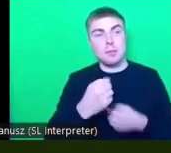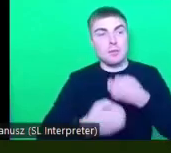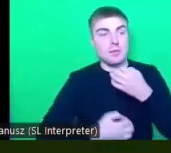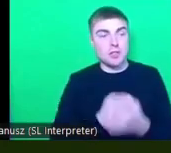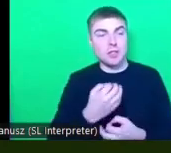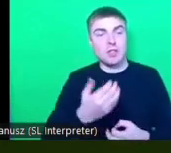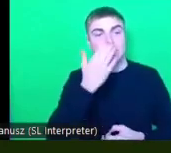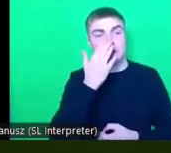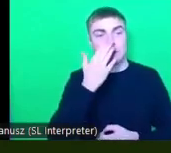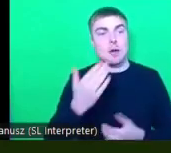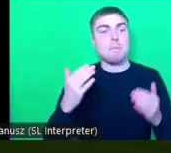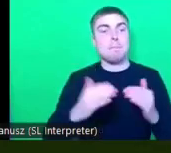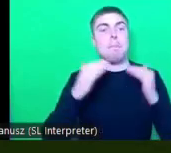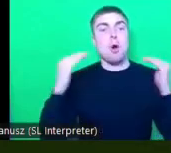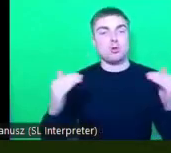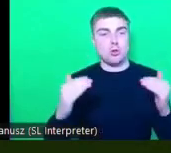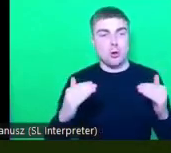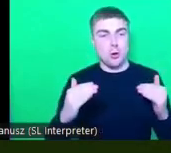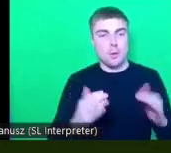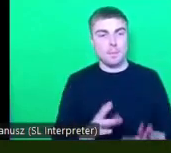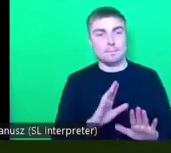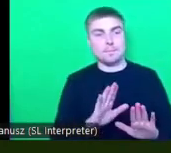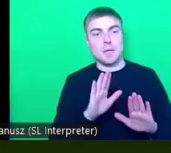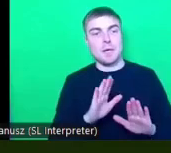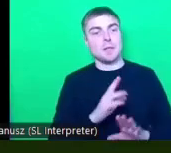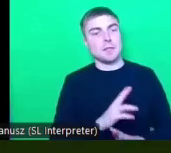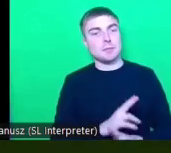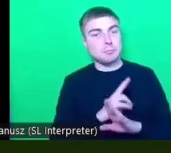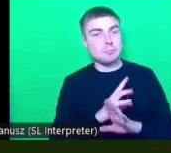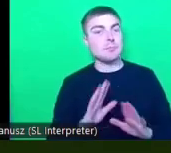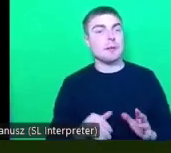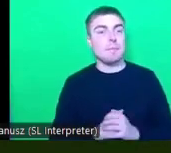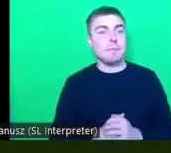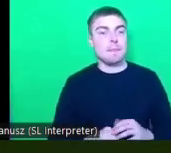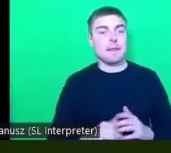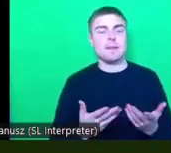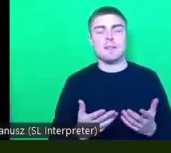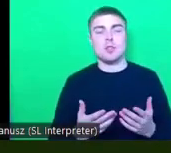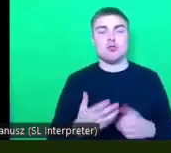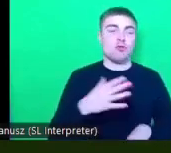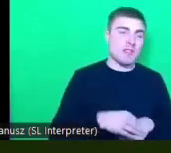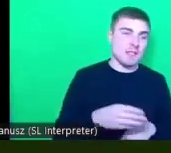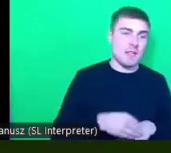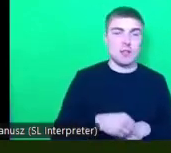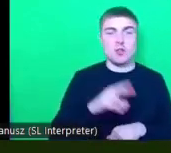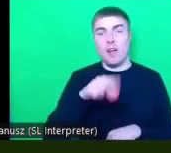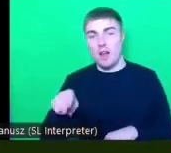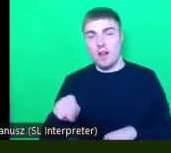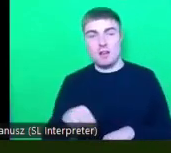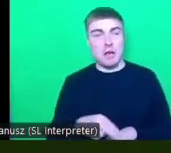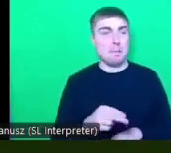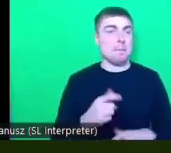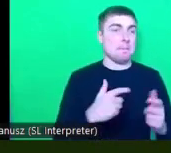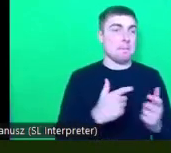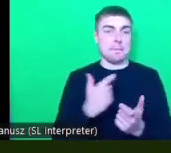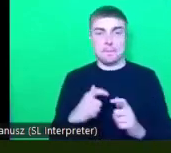Sweden and Norway, we are two neighboring countries, and pretty similar in many ways, but I will just